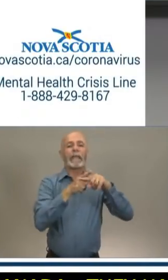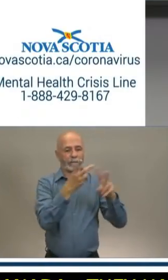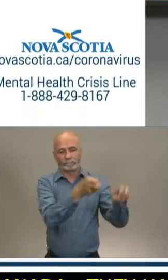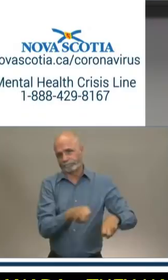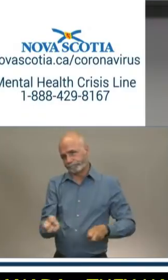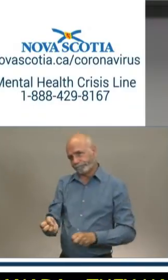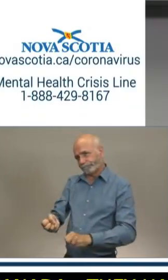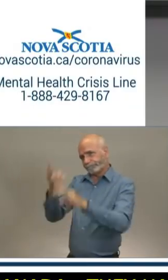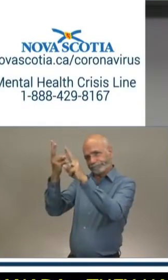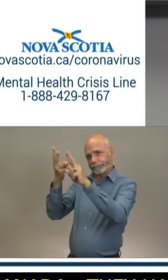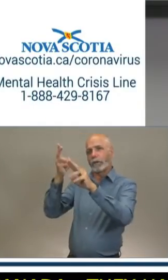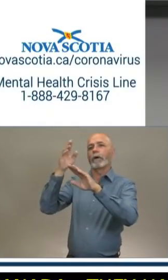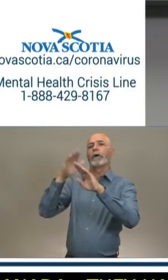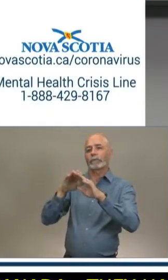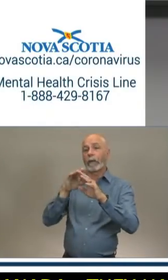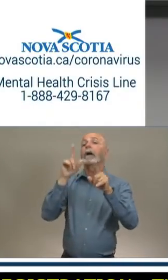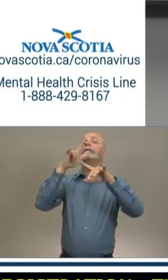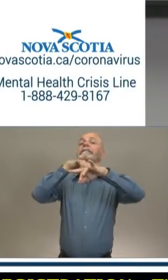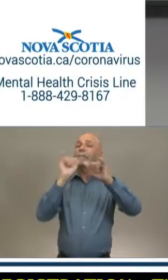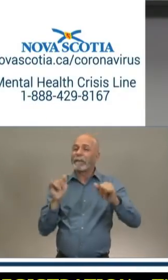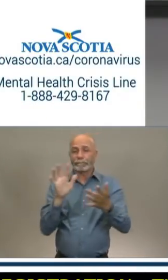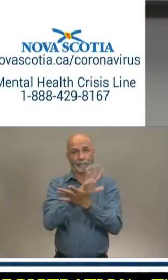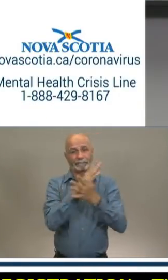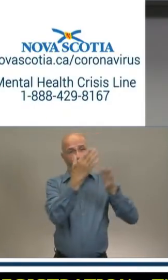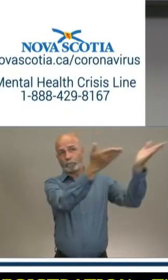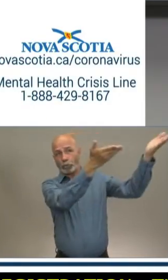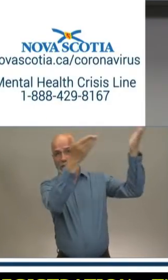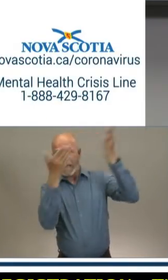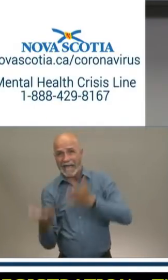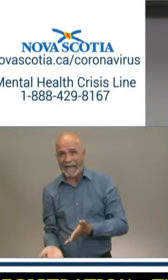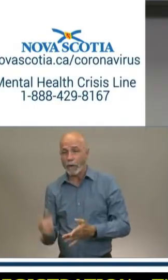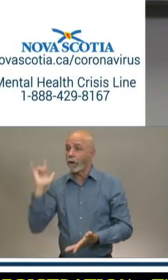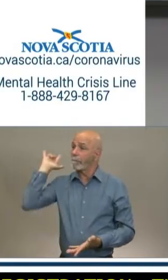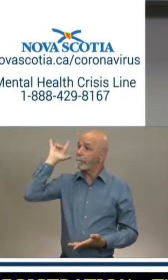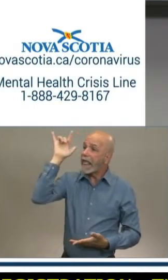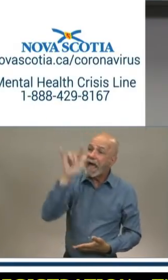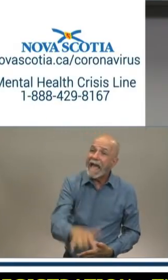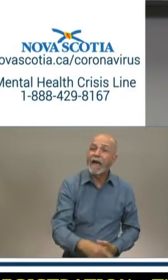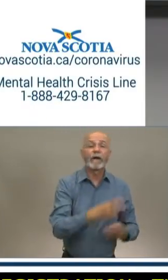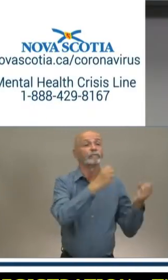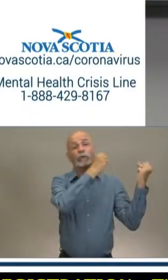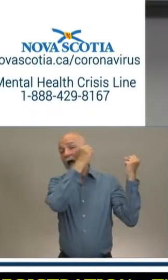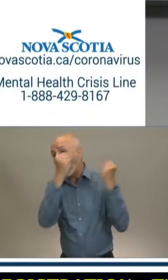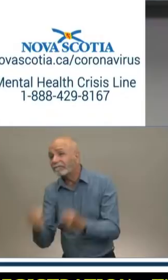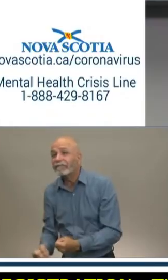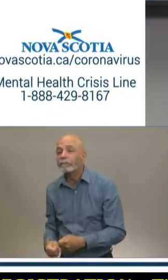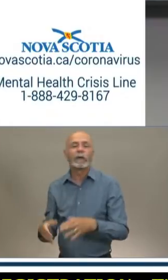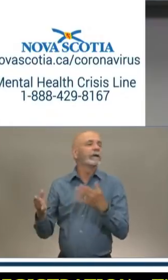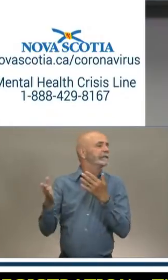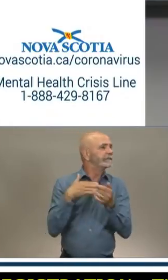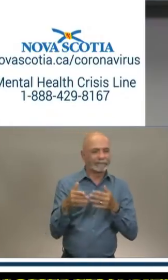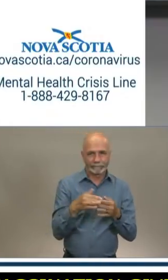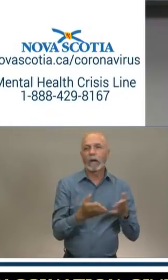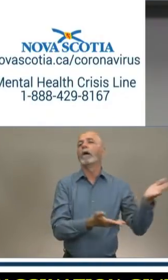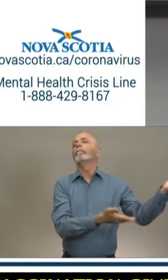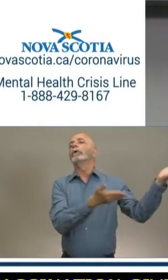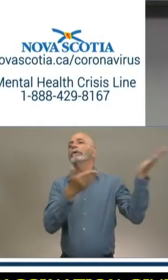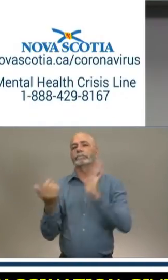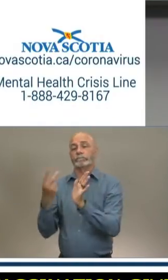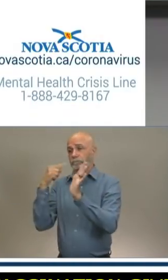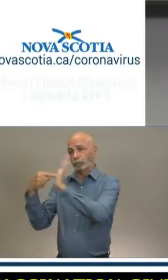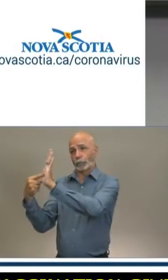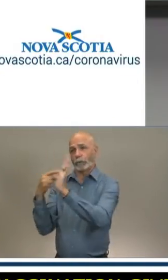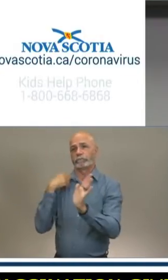have to bring that with them when they come in, whether it's by air or by land, because they may well get asked to